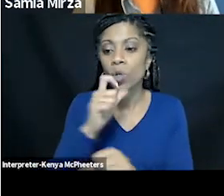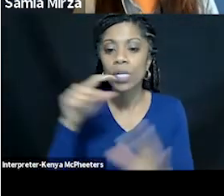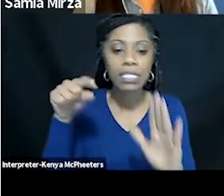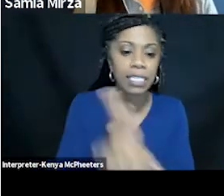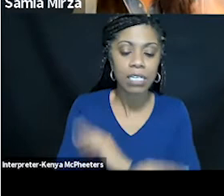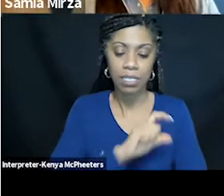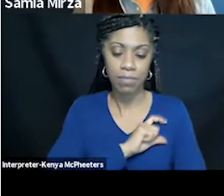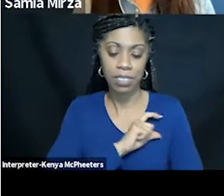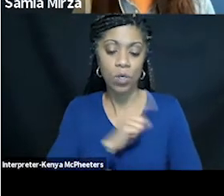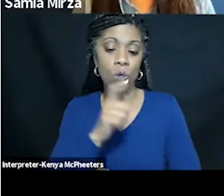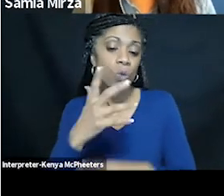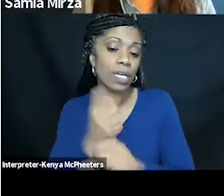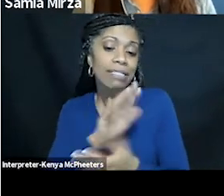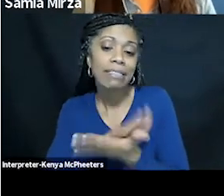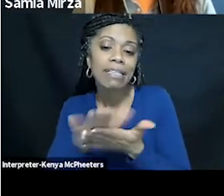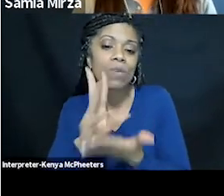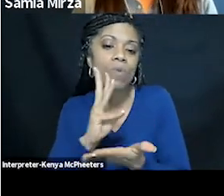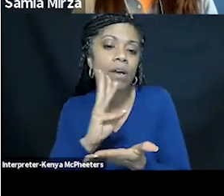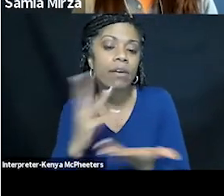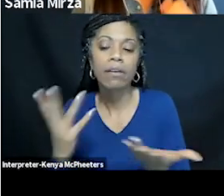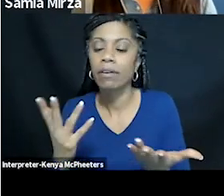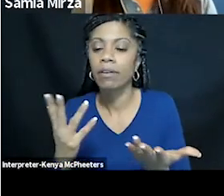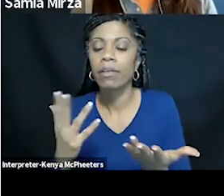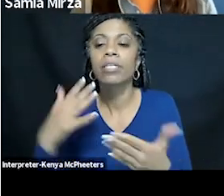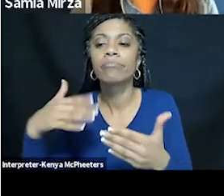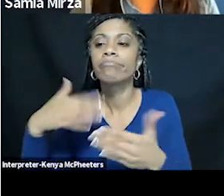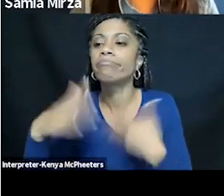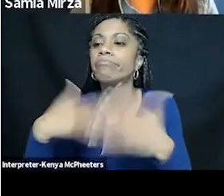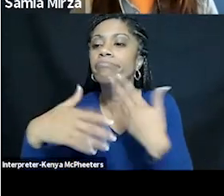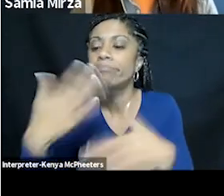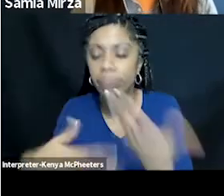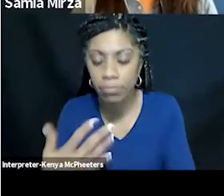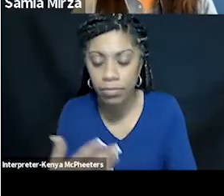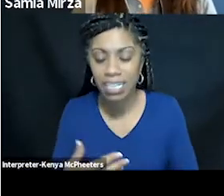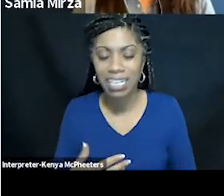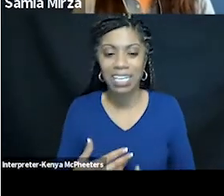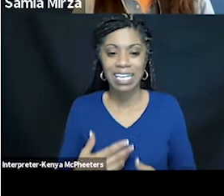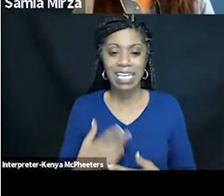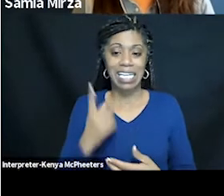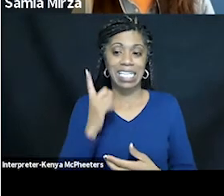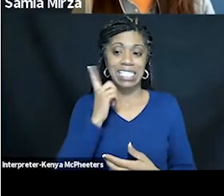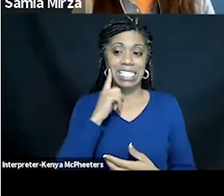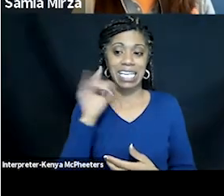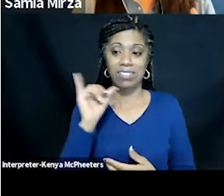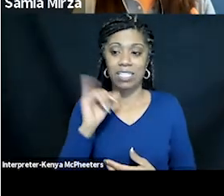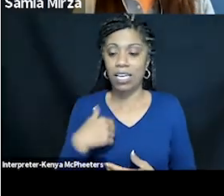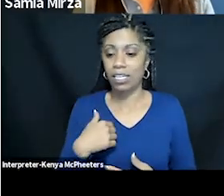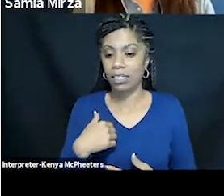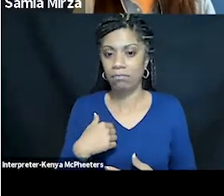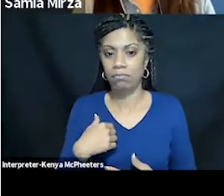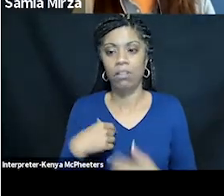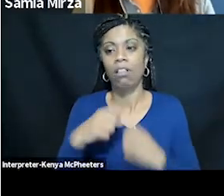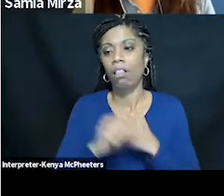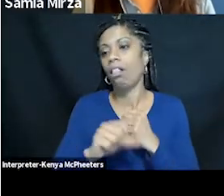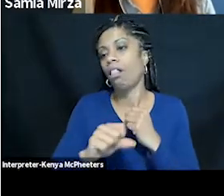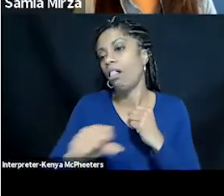clean water, and the list goes on. It may sound like an exaggeration, but the fact is that our systems are built